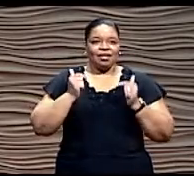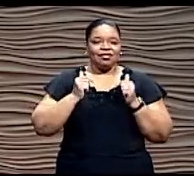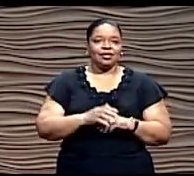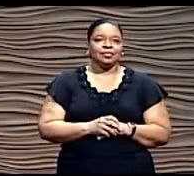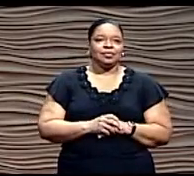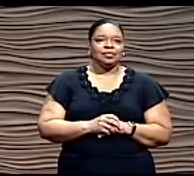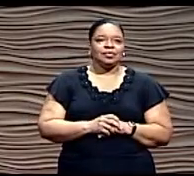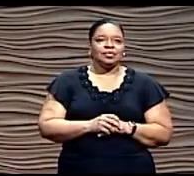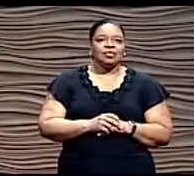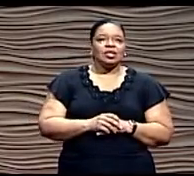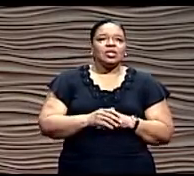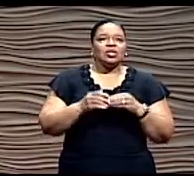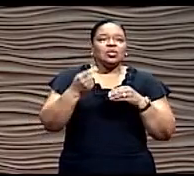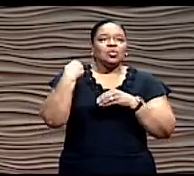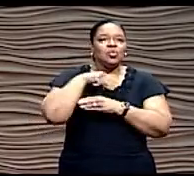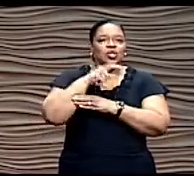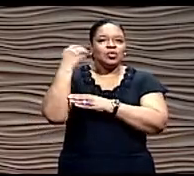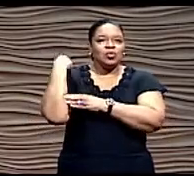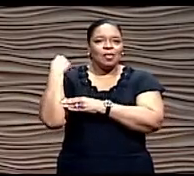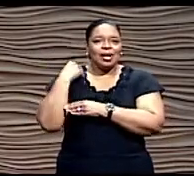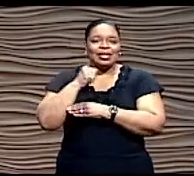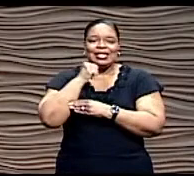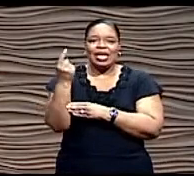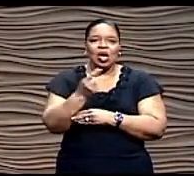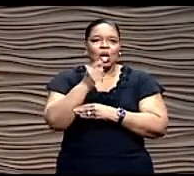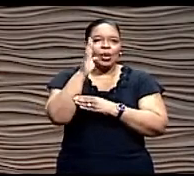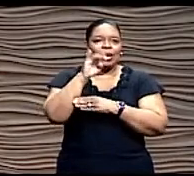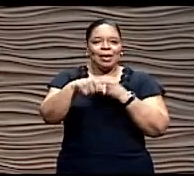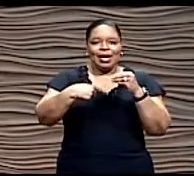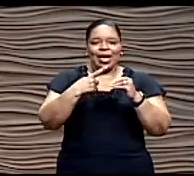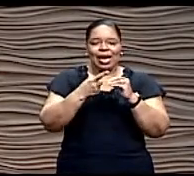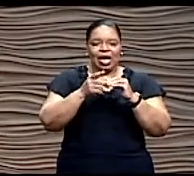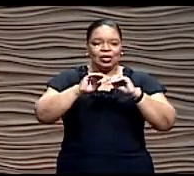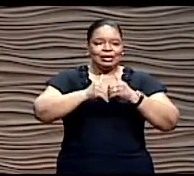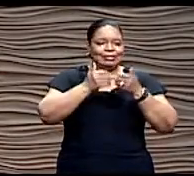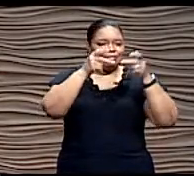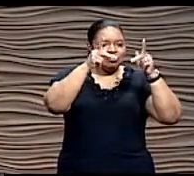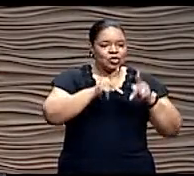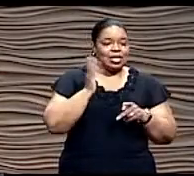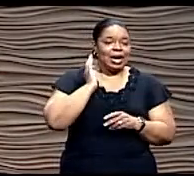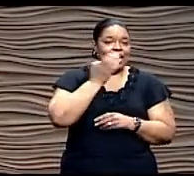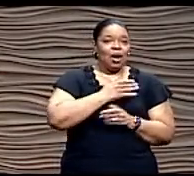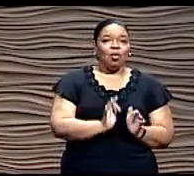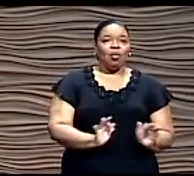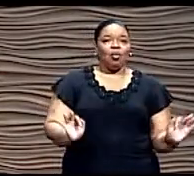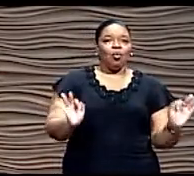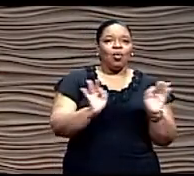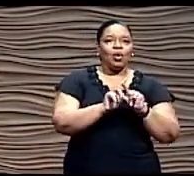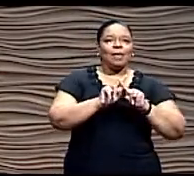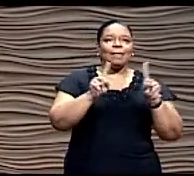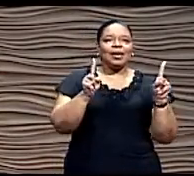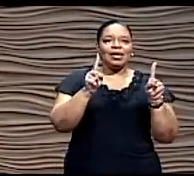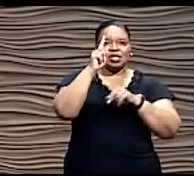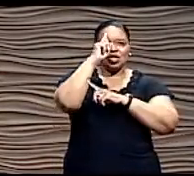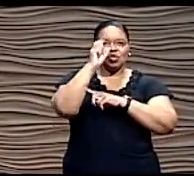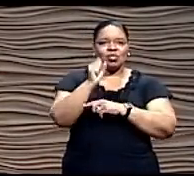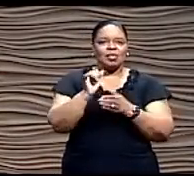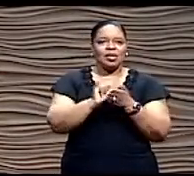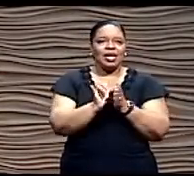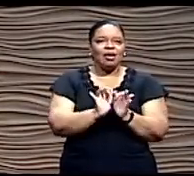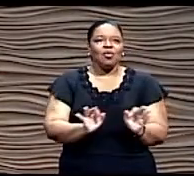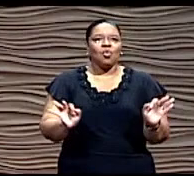When we're to be reminded not only of our somebodiness and our worth, but to remember that that worth